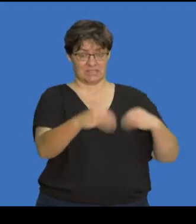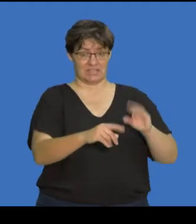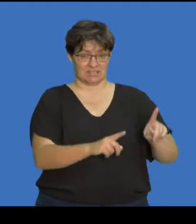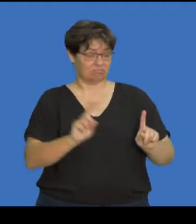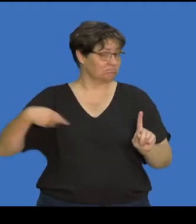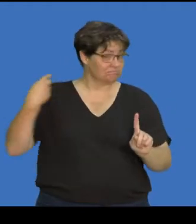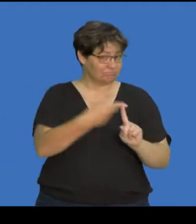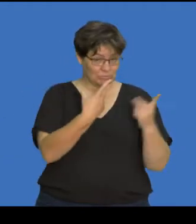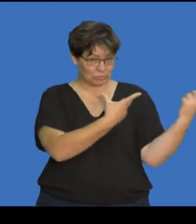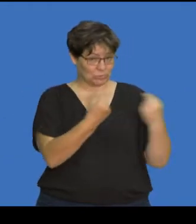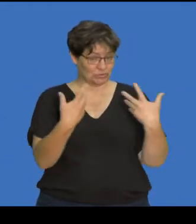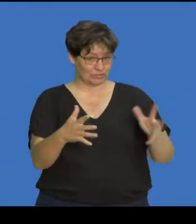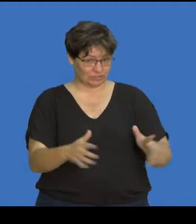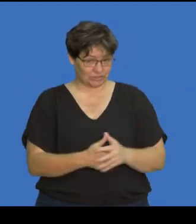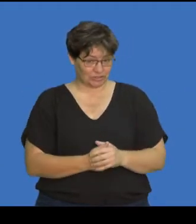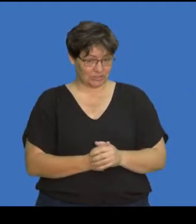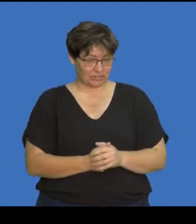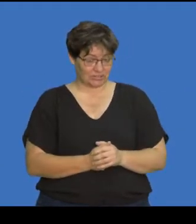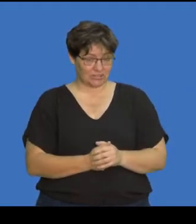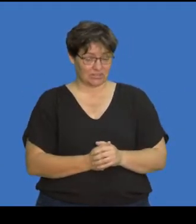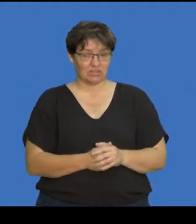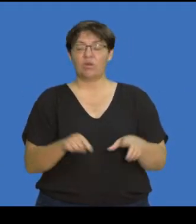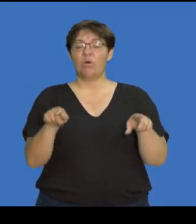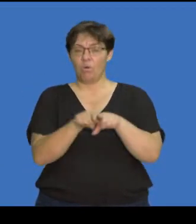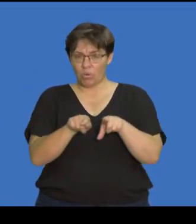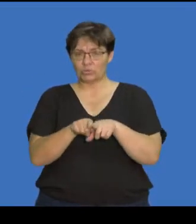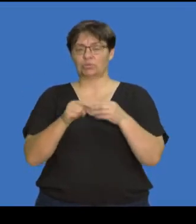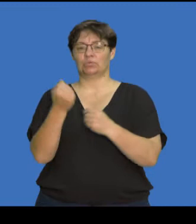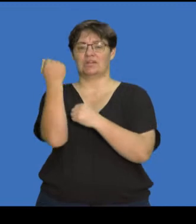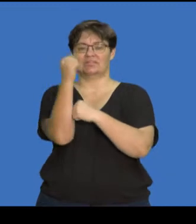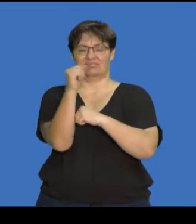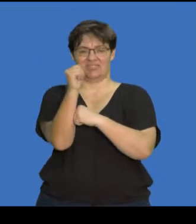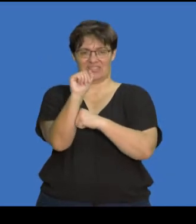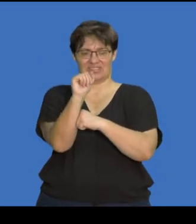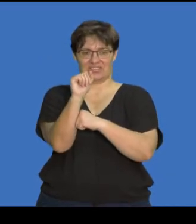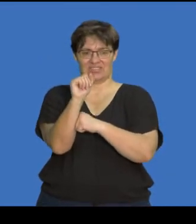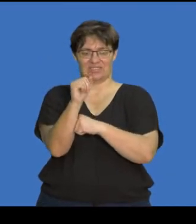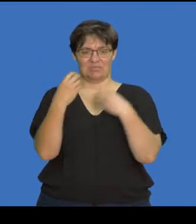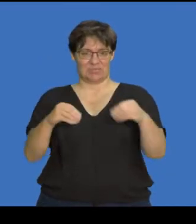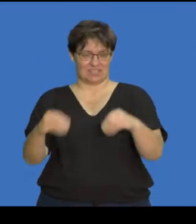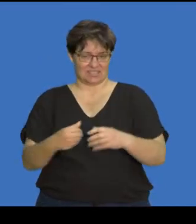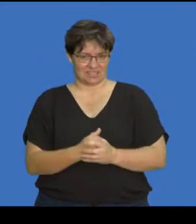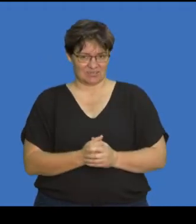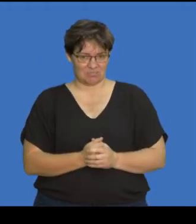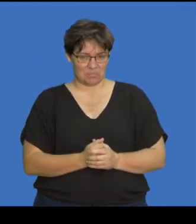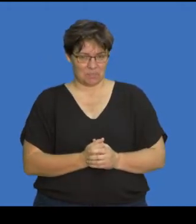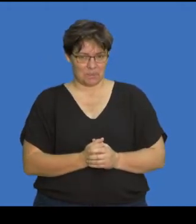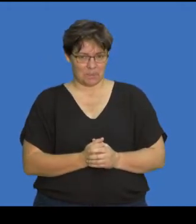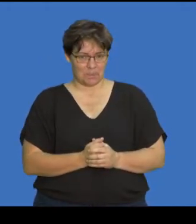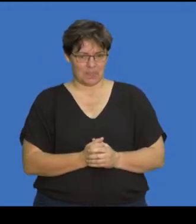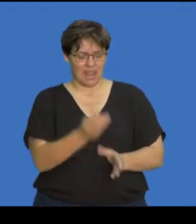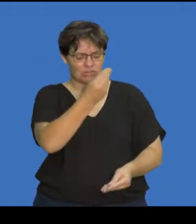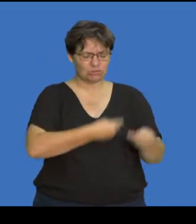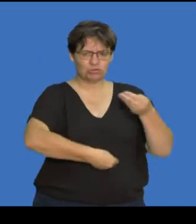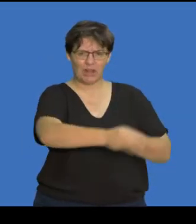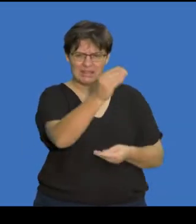to now. Remember, you've now also done a manufacturing enterprise. Here, when you're dealing with a